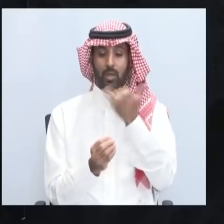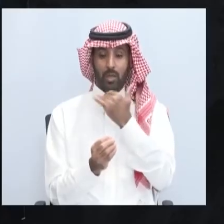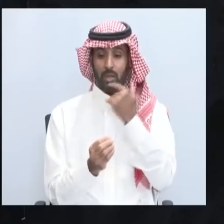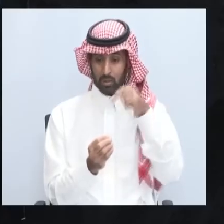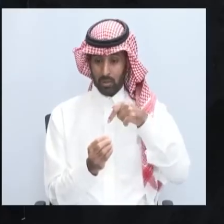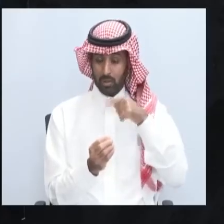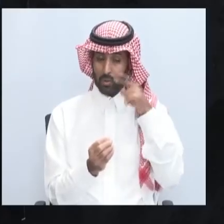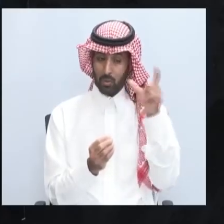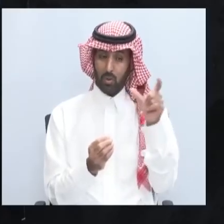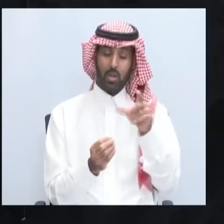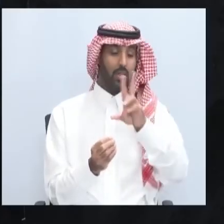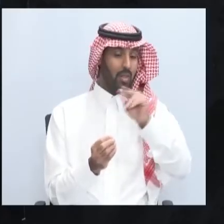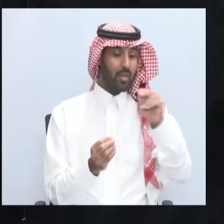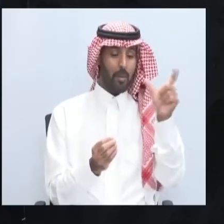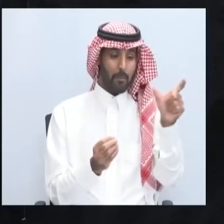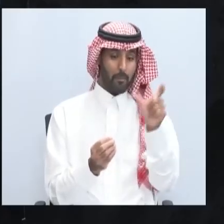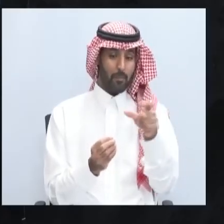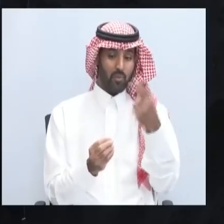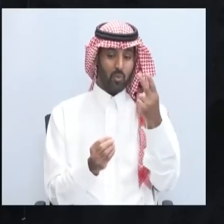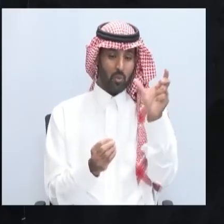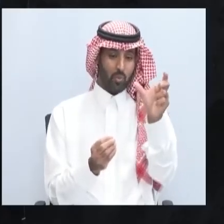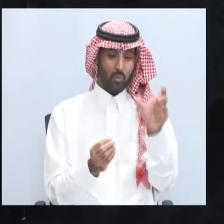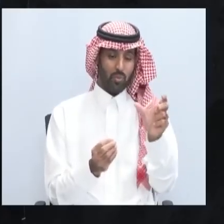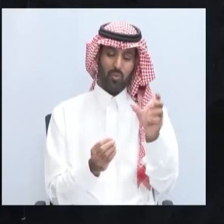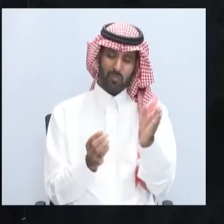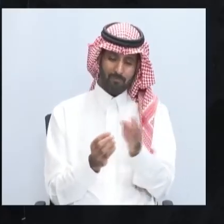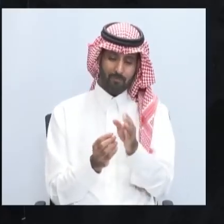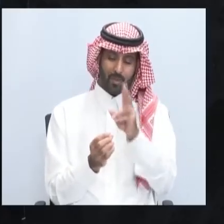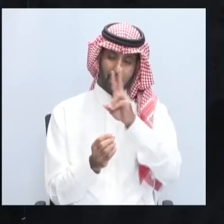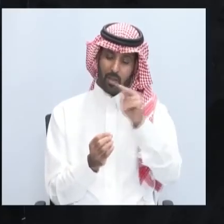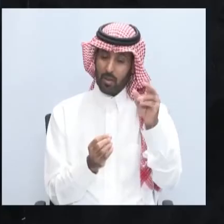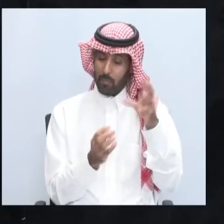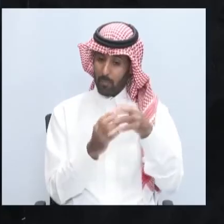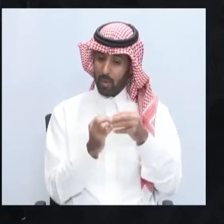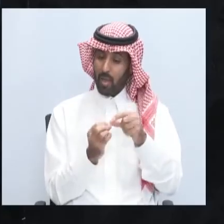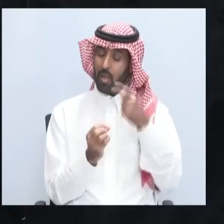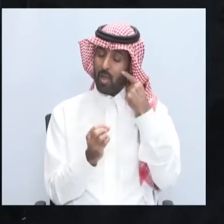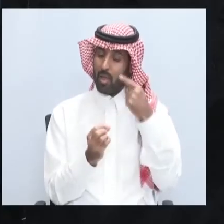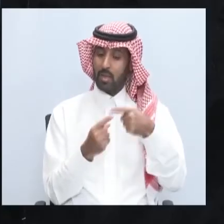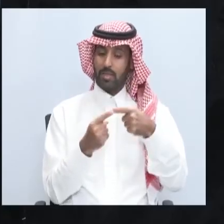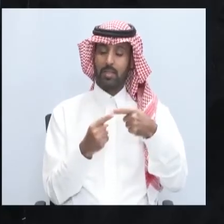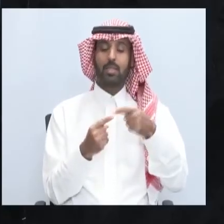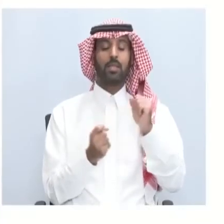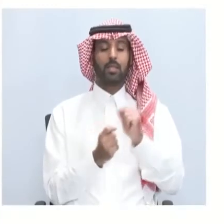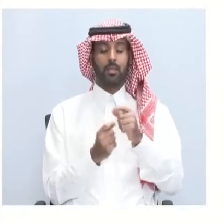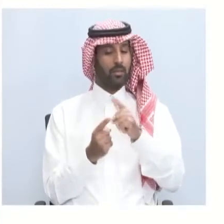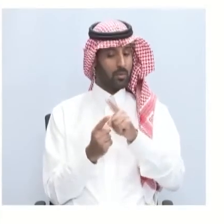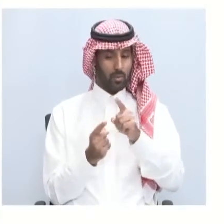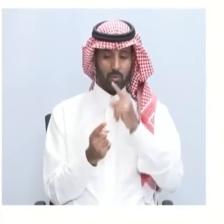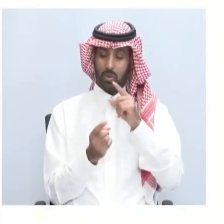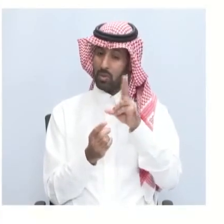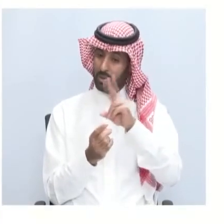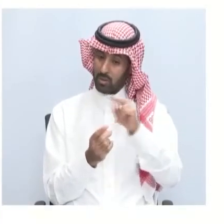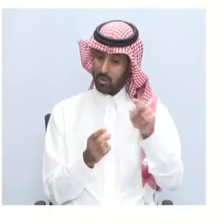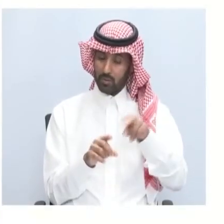when two words have the same meaning or nearly the same meaning, this is a synonym. So let's continue with